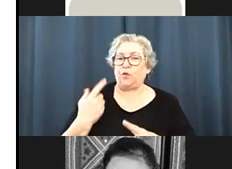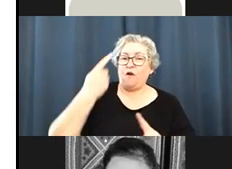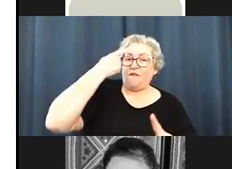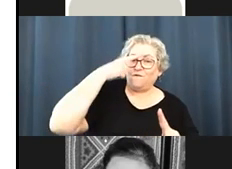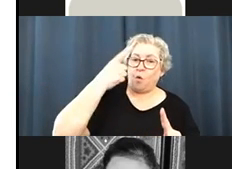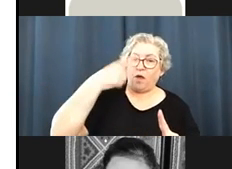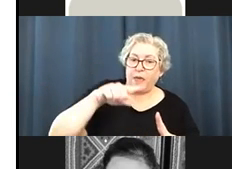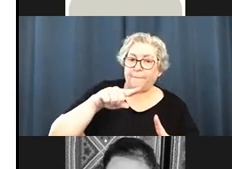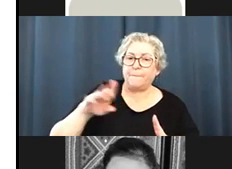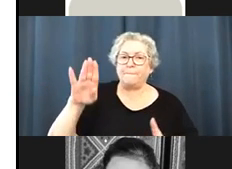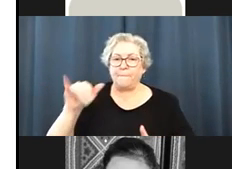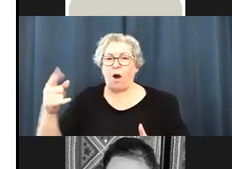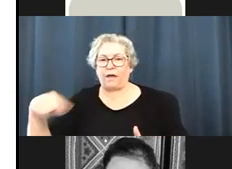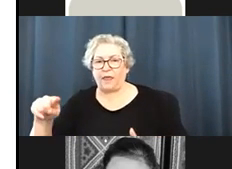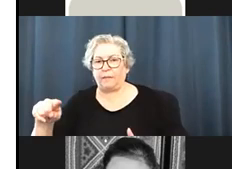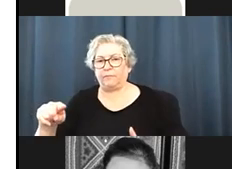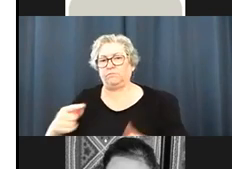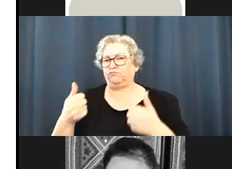youth.